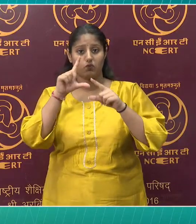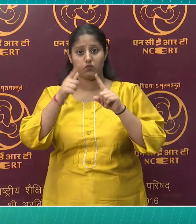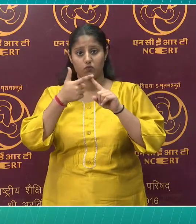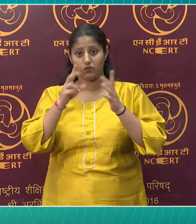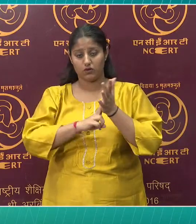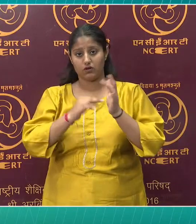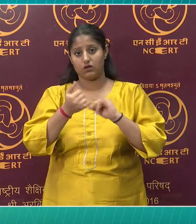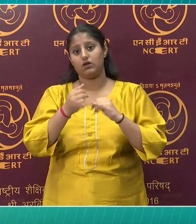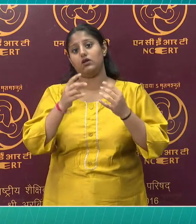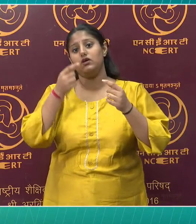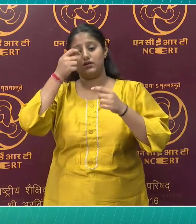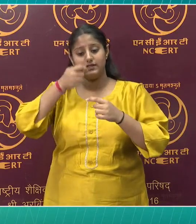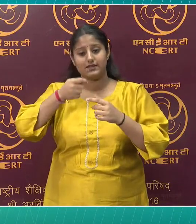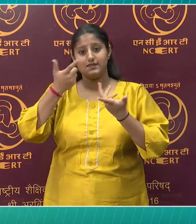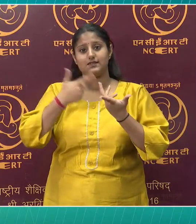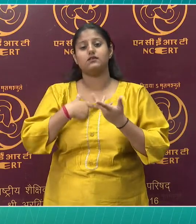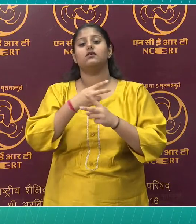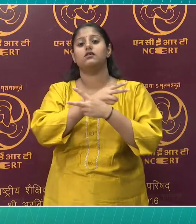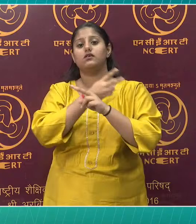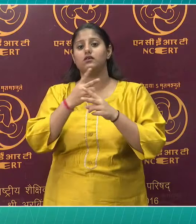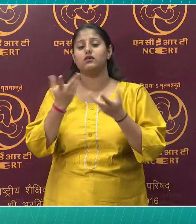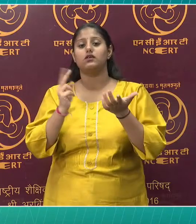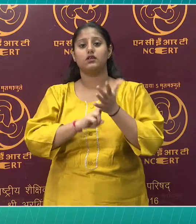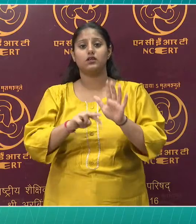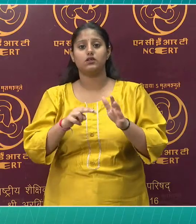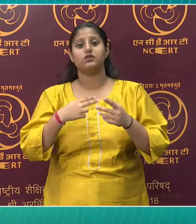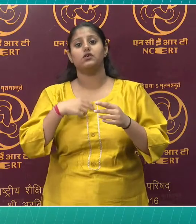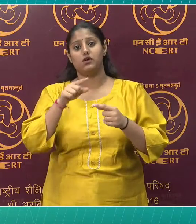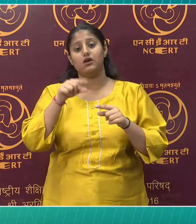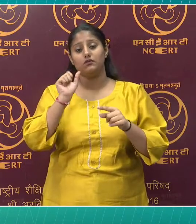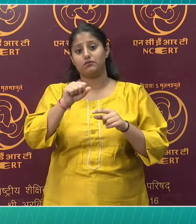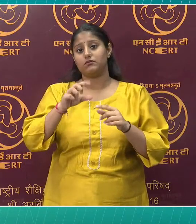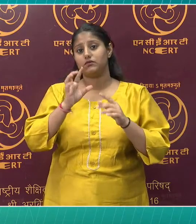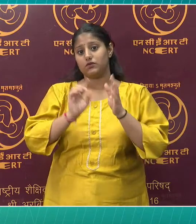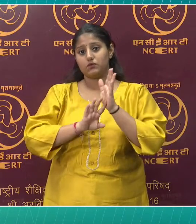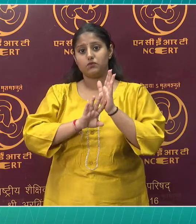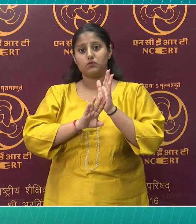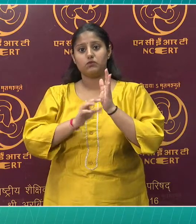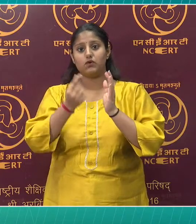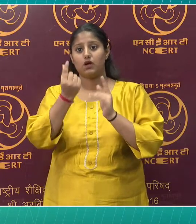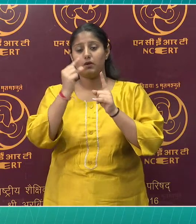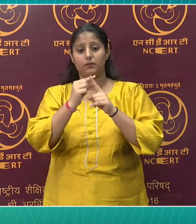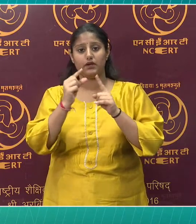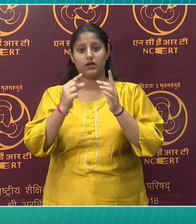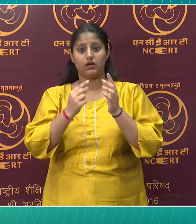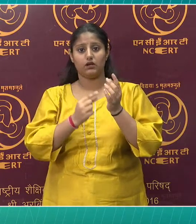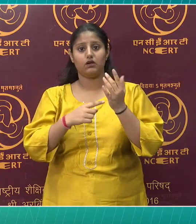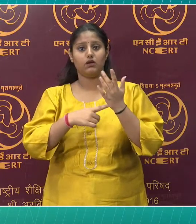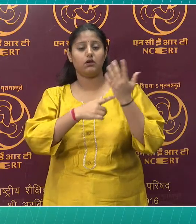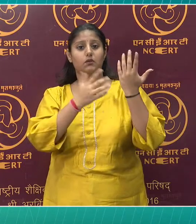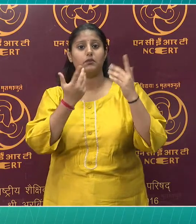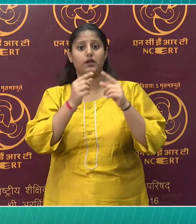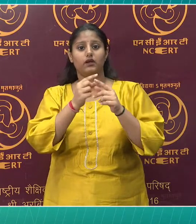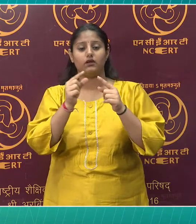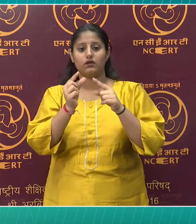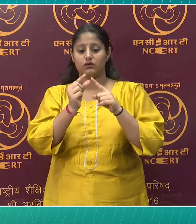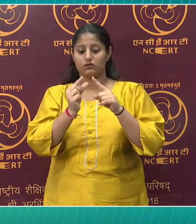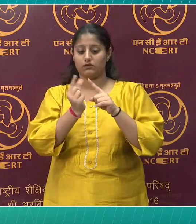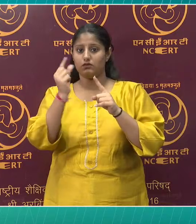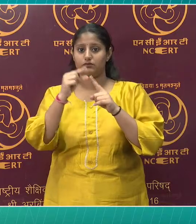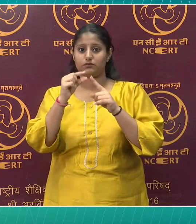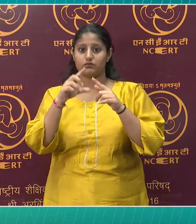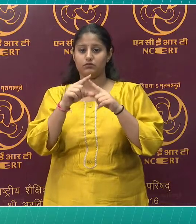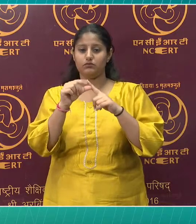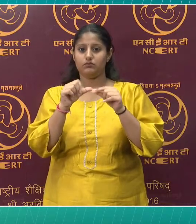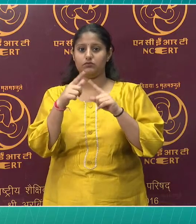observe objects in the nature and so on. So it's a right, very updated kind of curriculum with all the modern